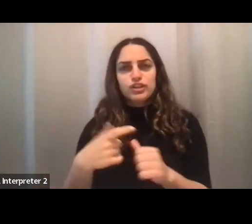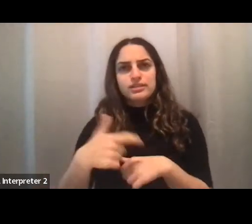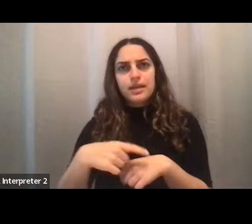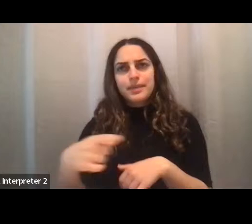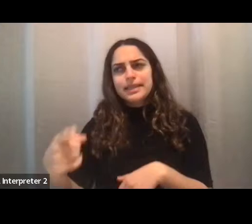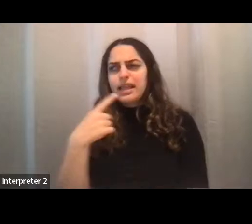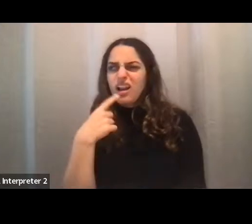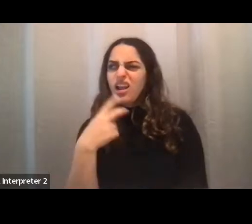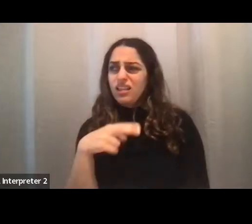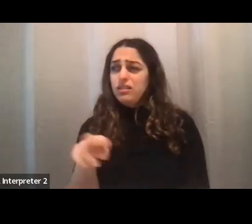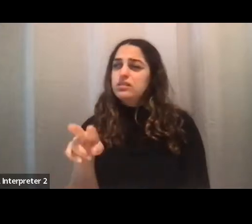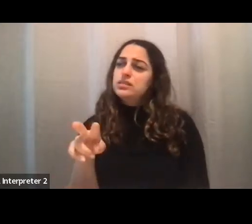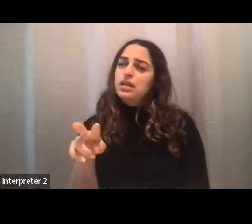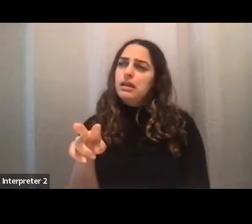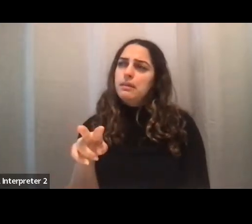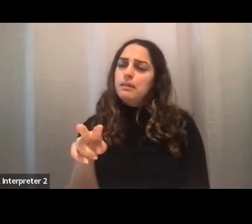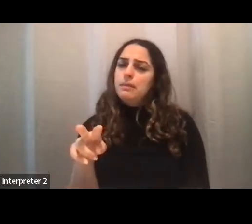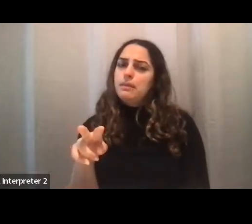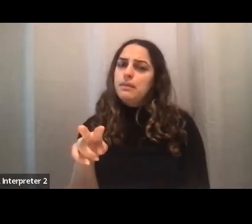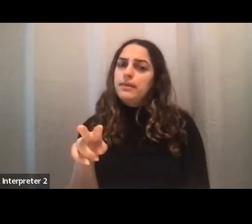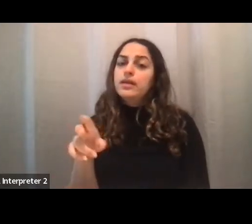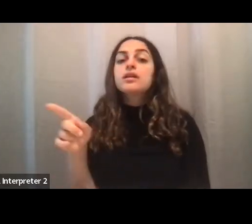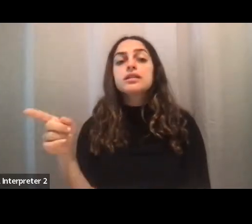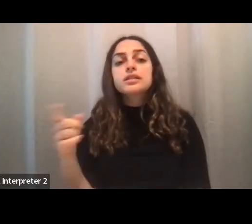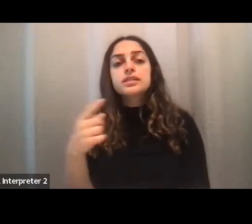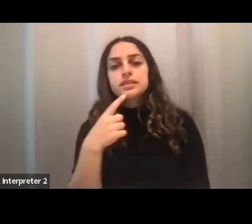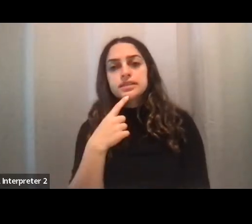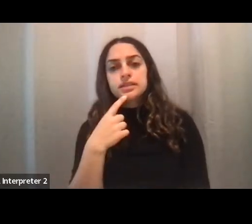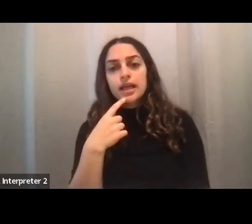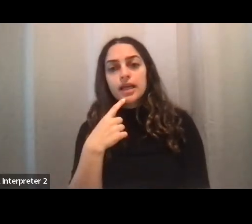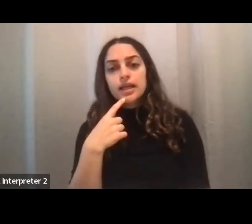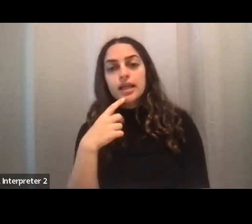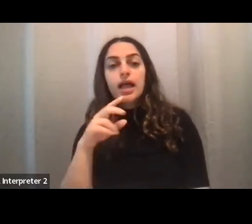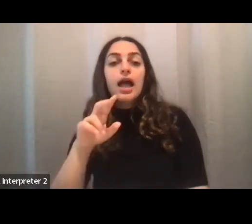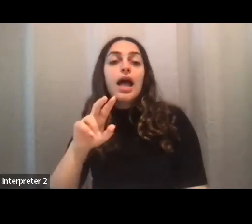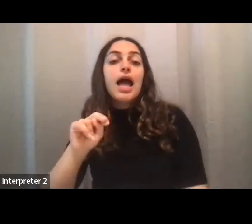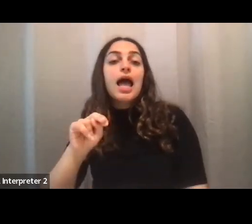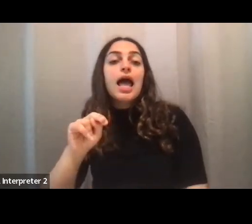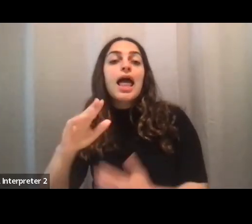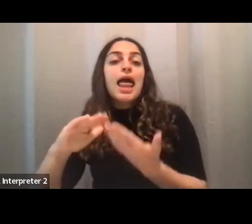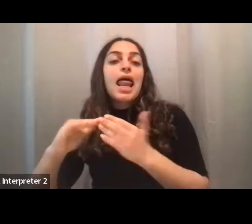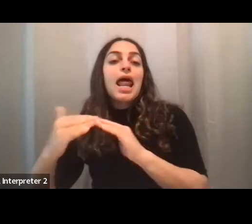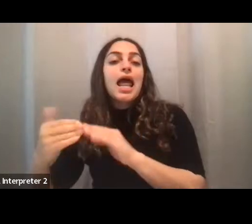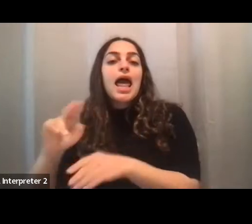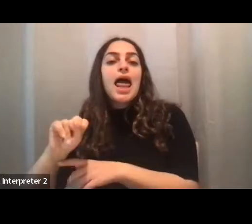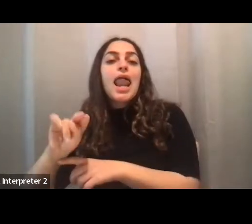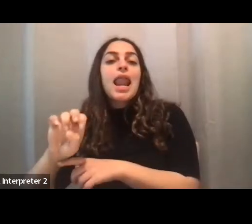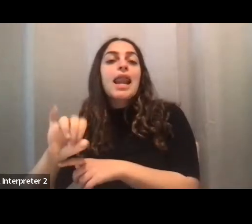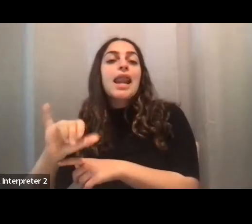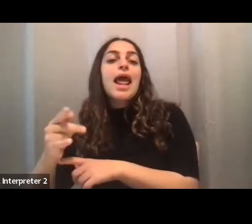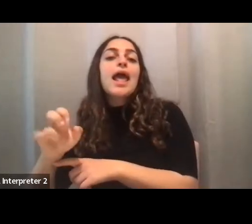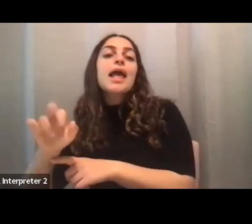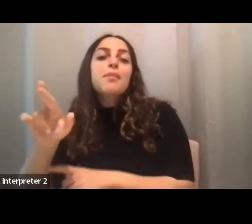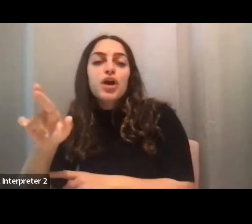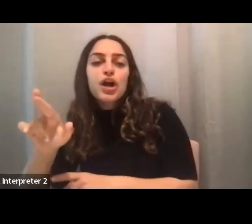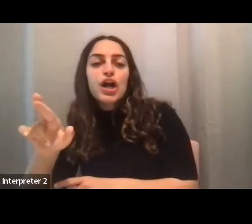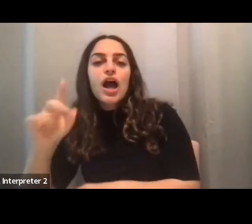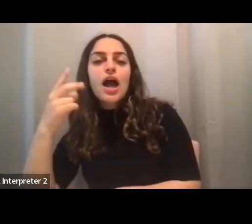strange and he said neighbor ah you thought i was gonna say the other n word